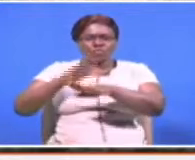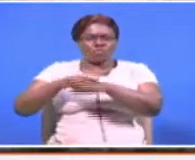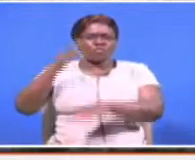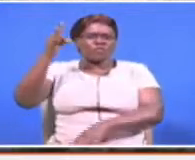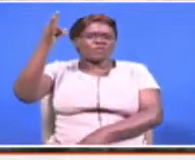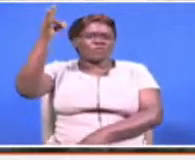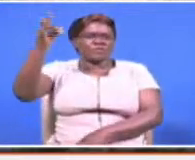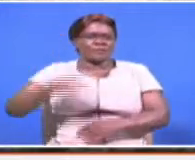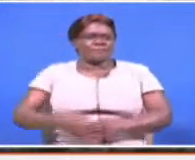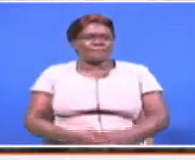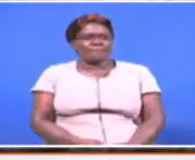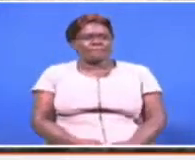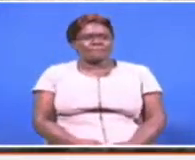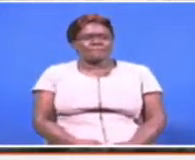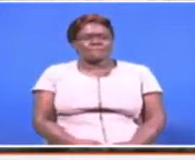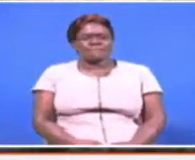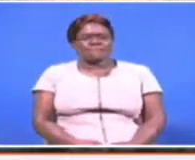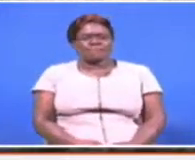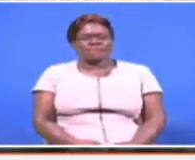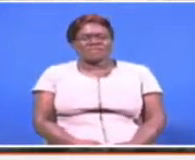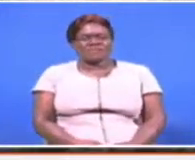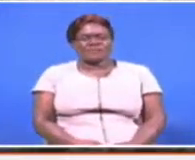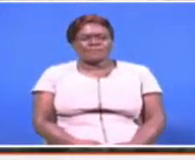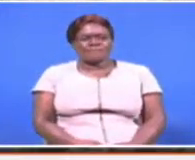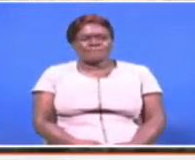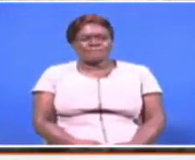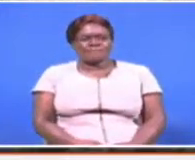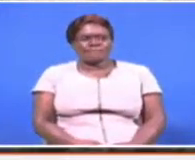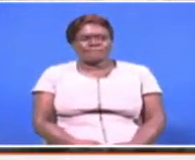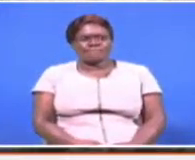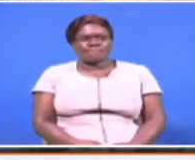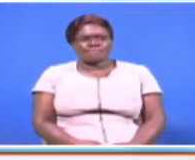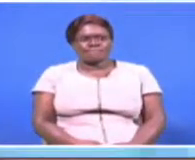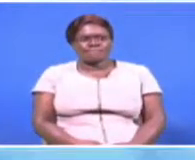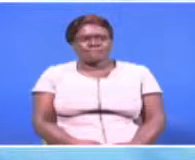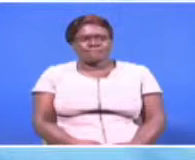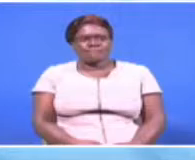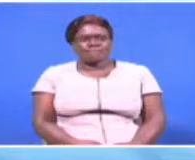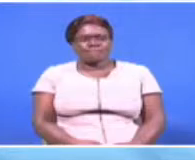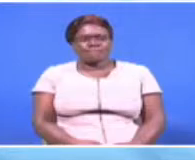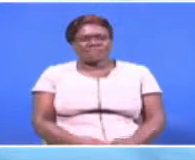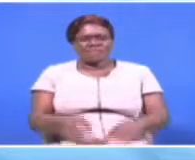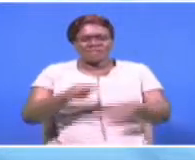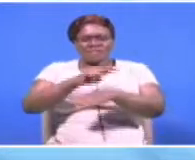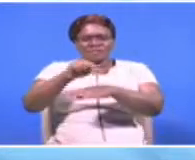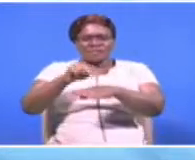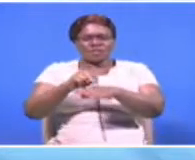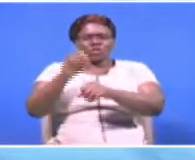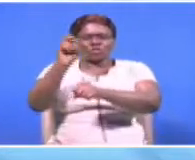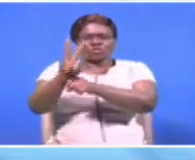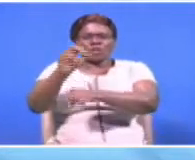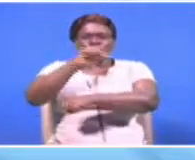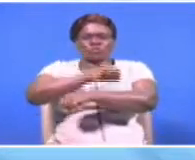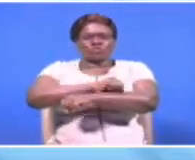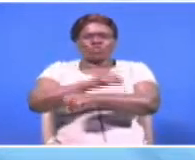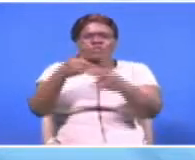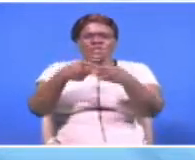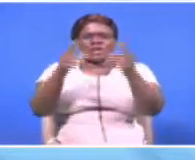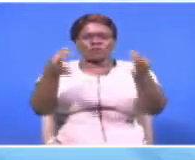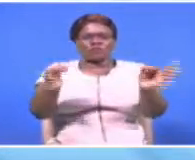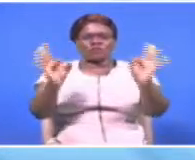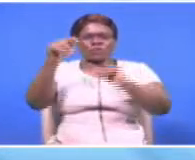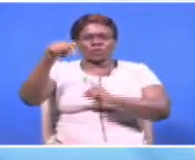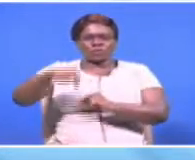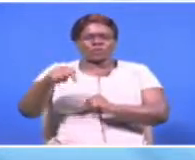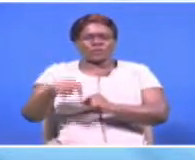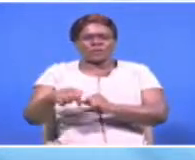Jeff Mogire, KTN News from Tobago Island. The National Secondary School Games kicked off officially today